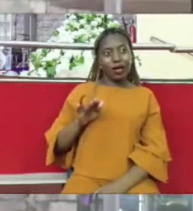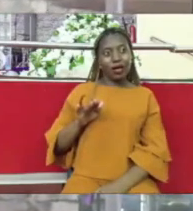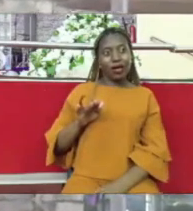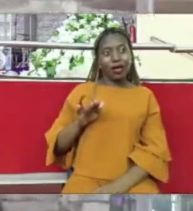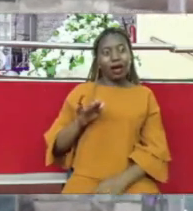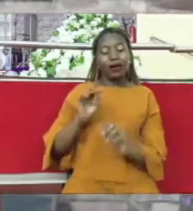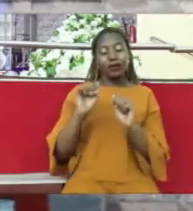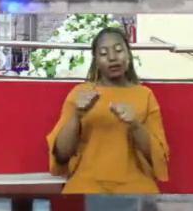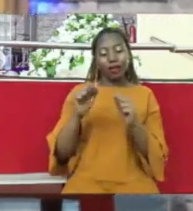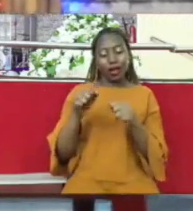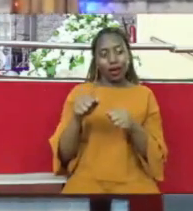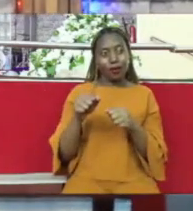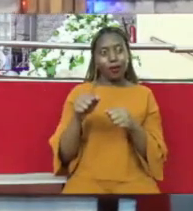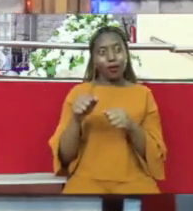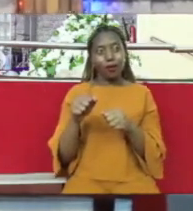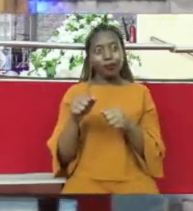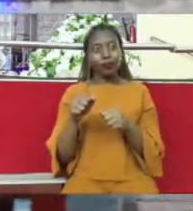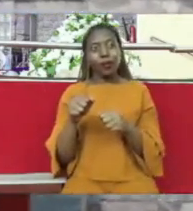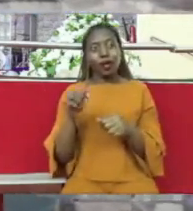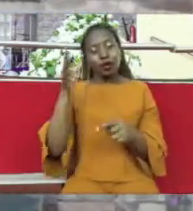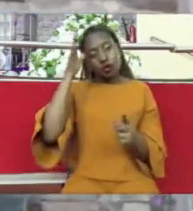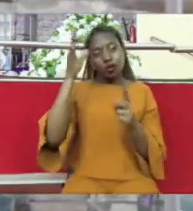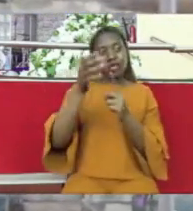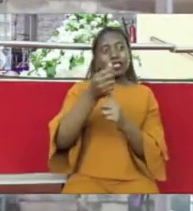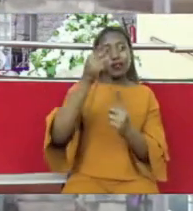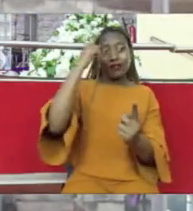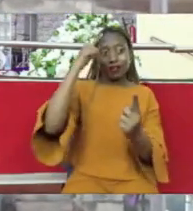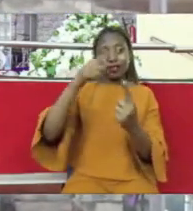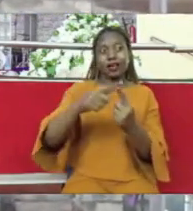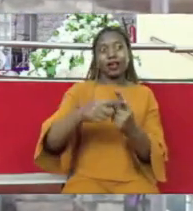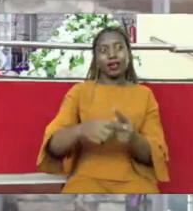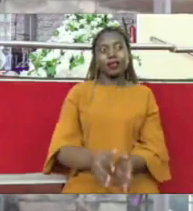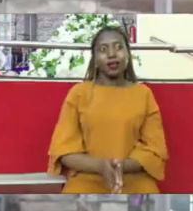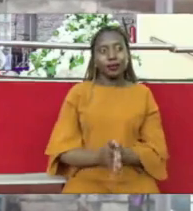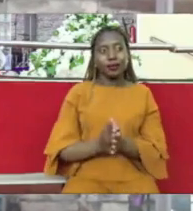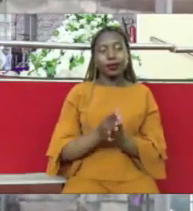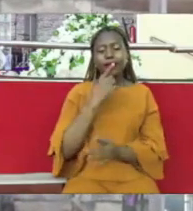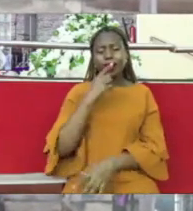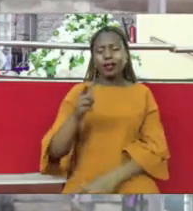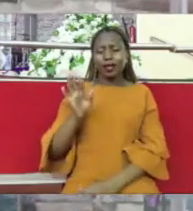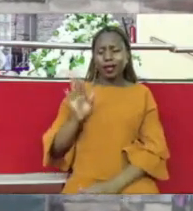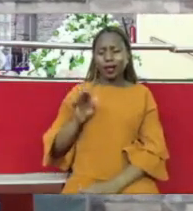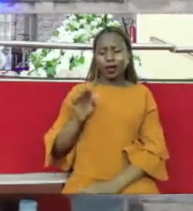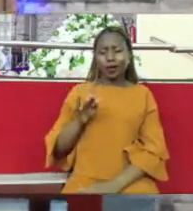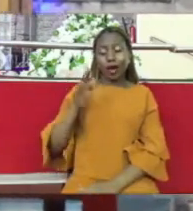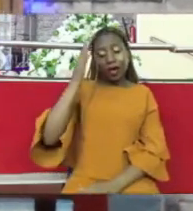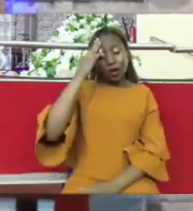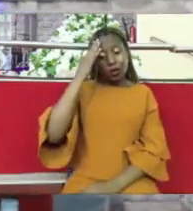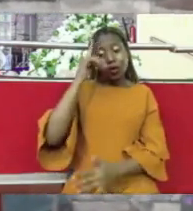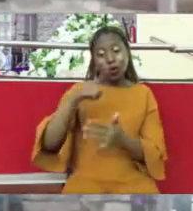able to hit right at the target. Na akaweza kutambua nipo. He is telling the woman, you know what, I have living